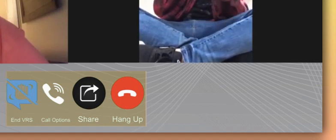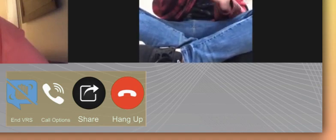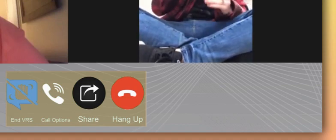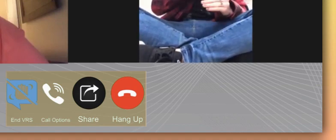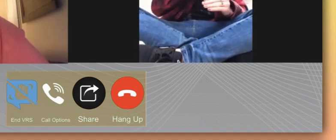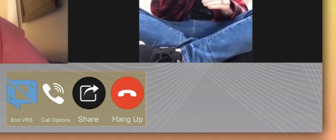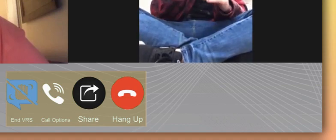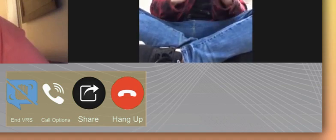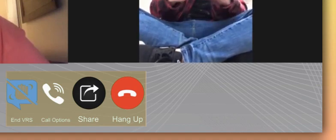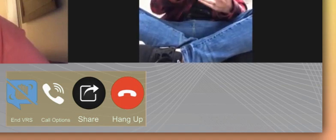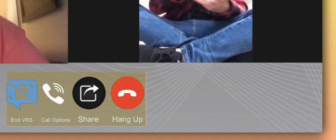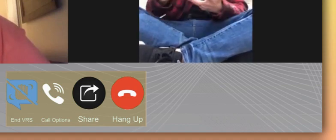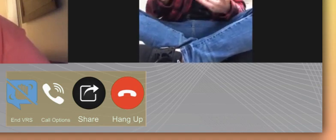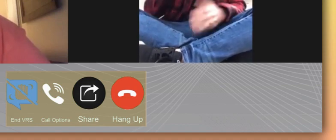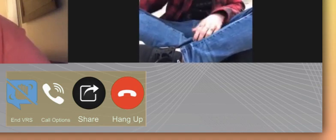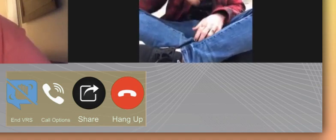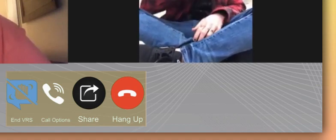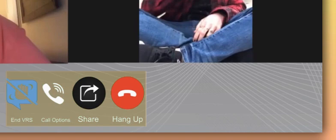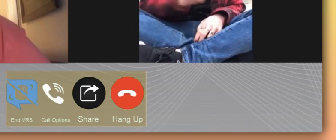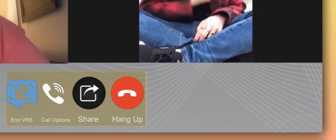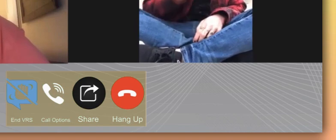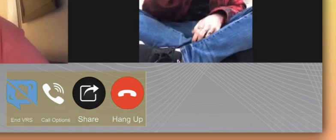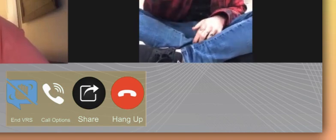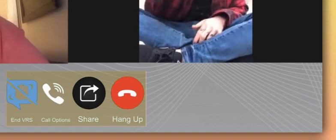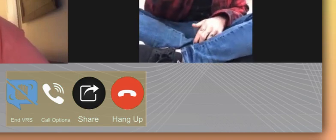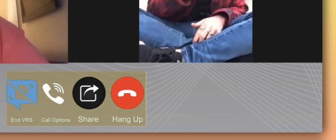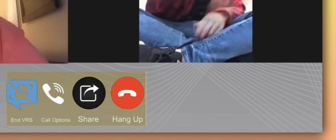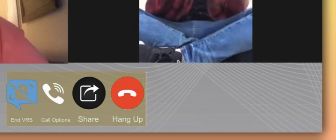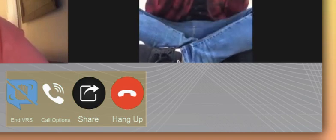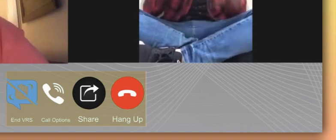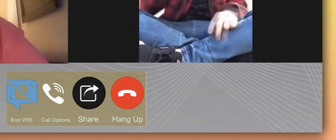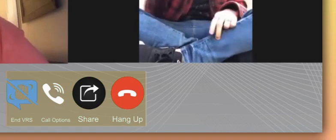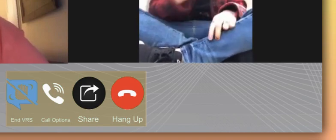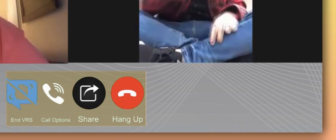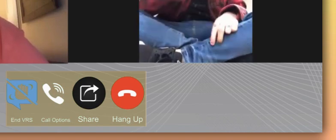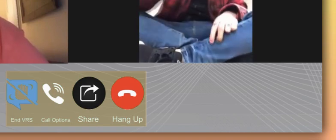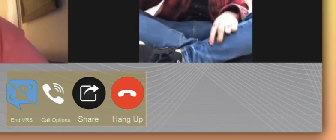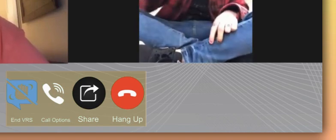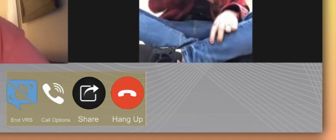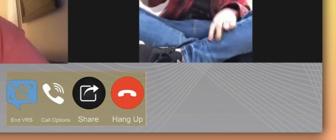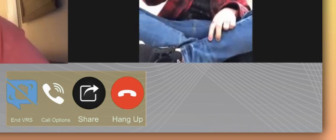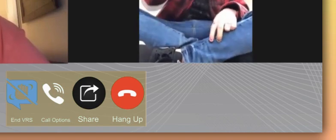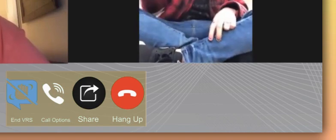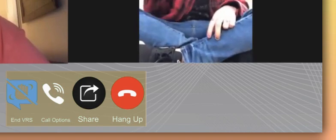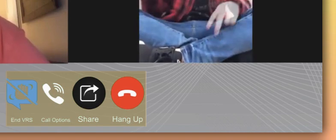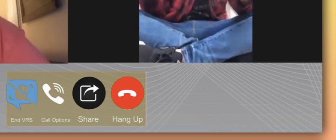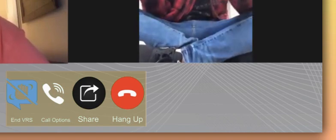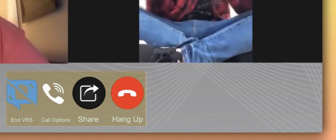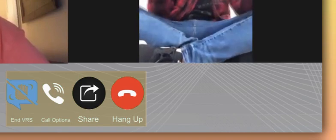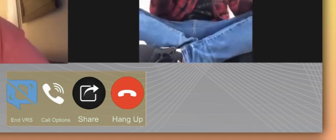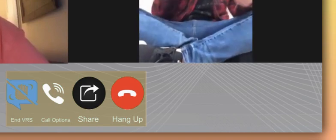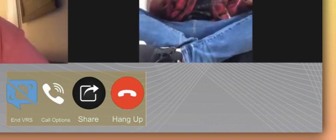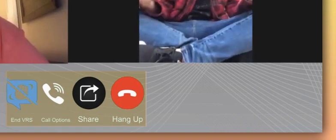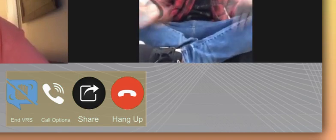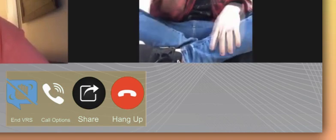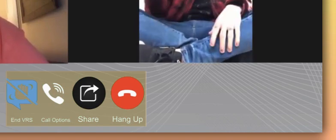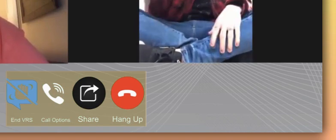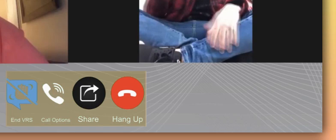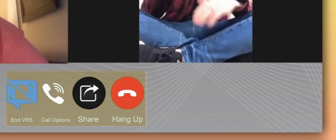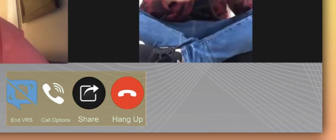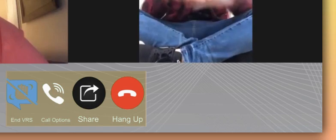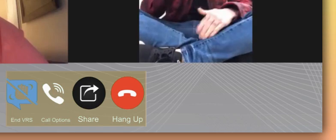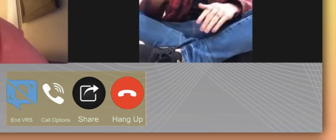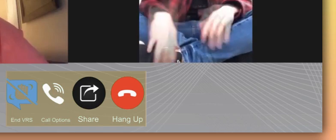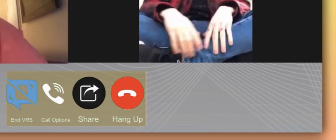far because we don't want to make her uncomfortable, which in turn makes all of us feel uncomfortable. And then all of the other patients